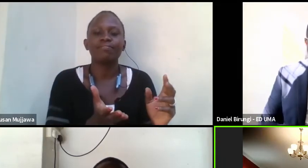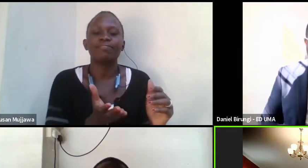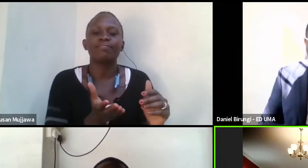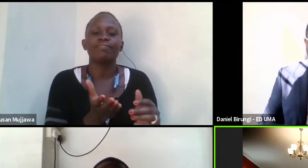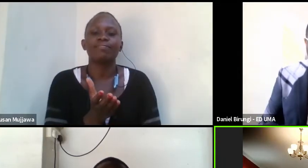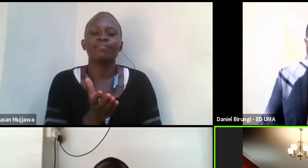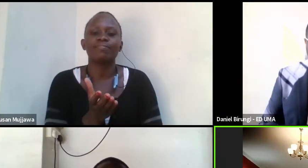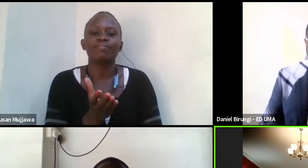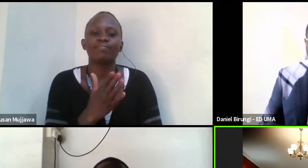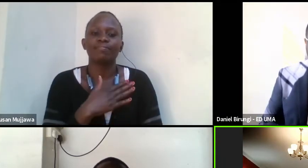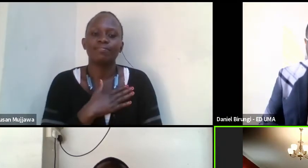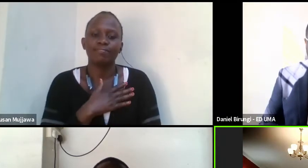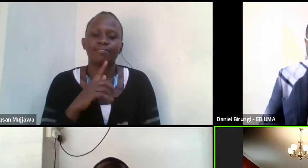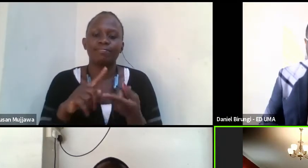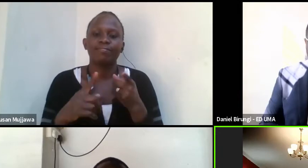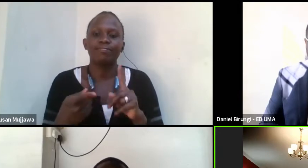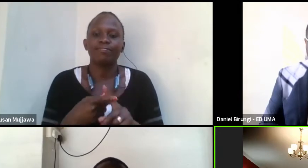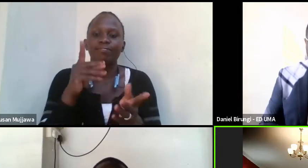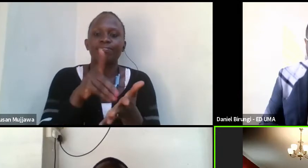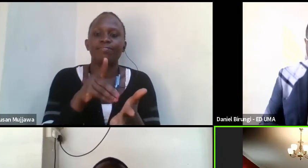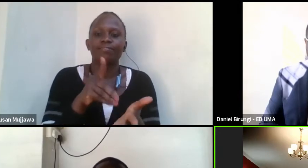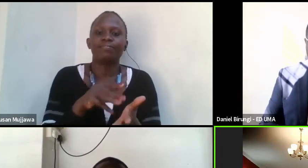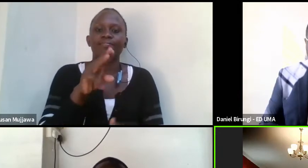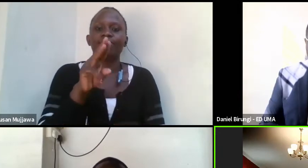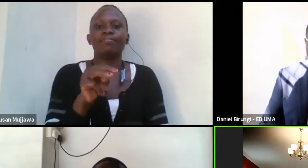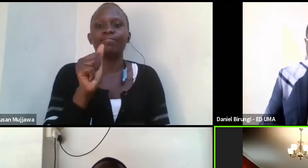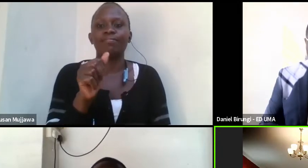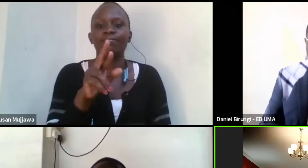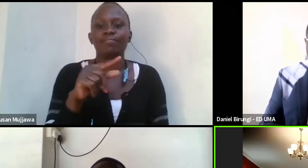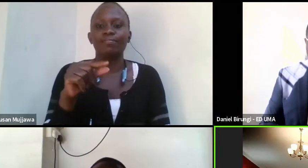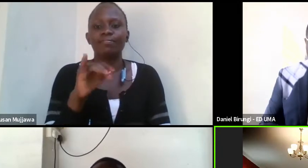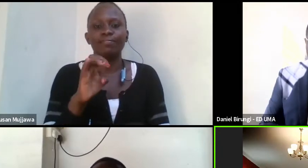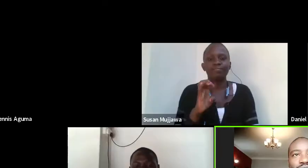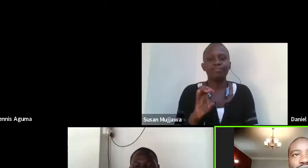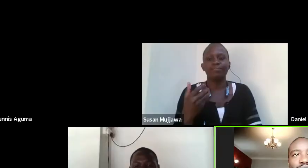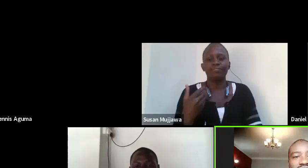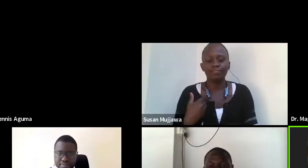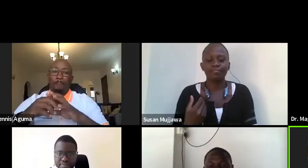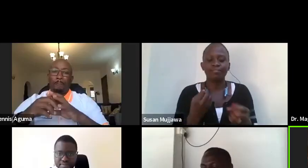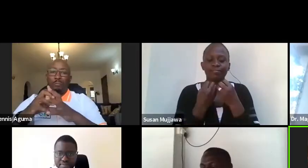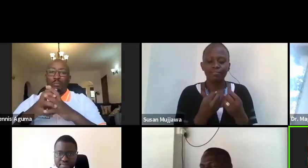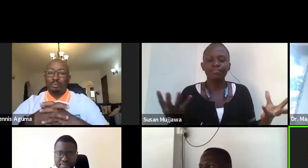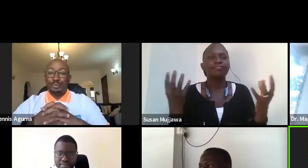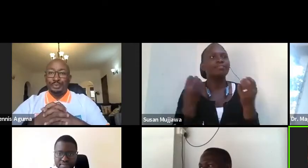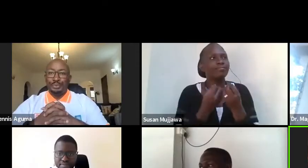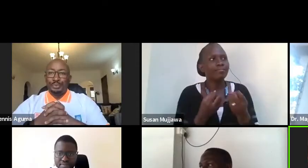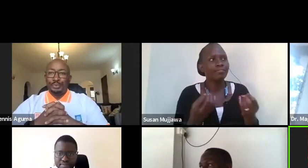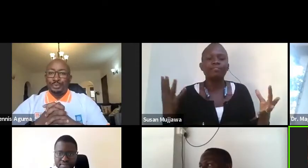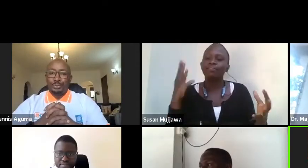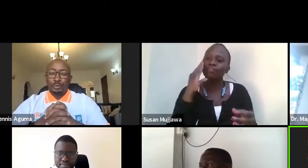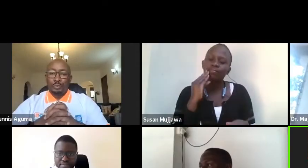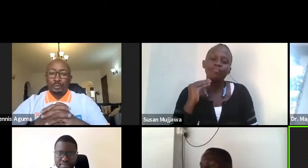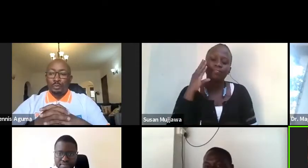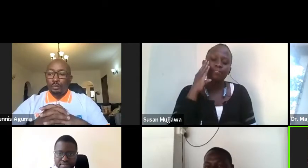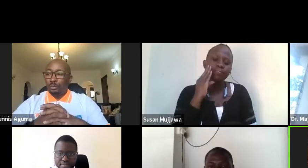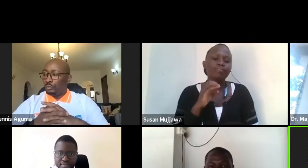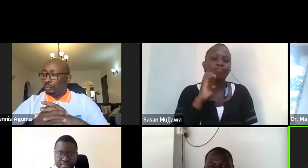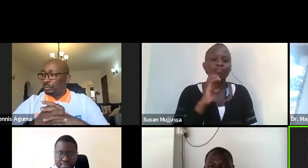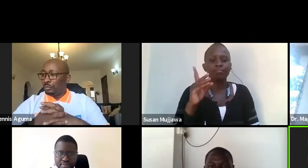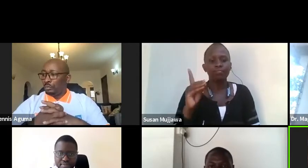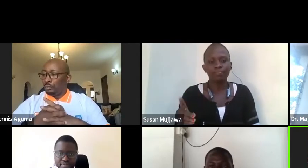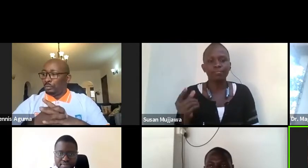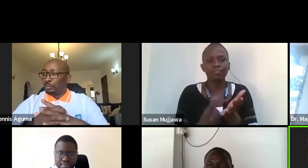very good friend, Dr. Maggie Chigozie, who has had very many hats over the years as an ED at Uganda Investment